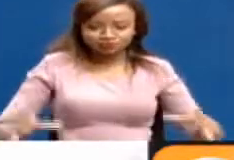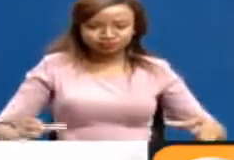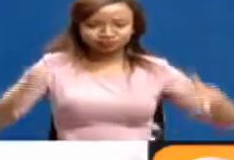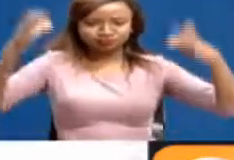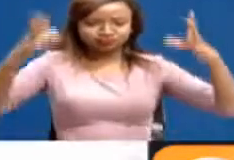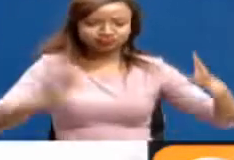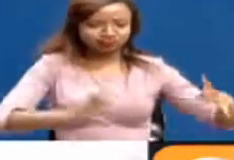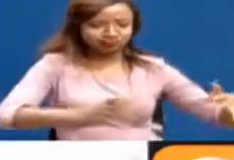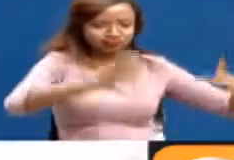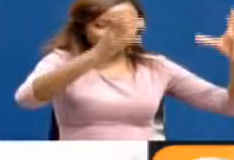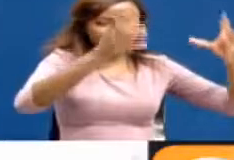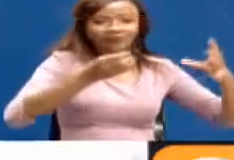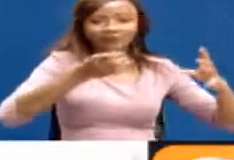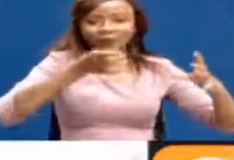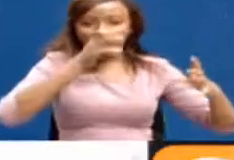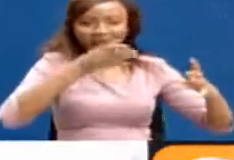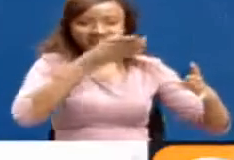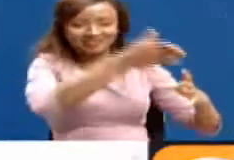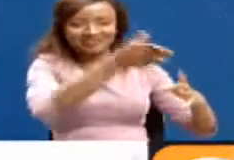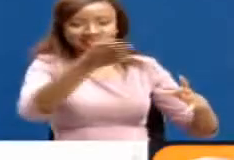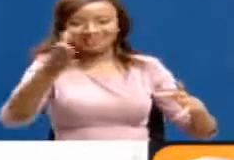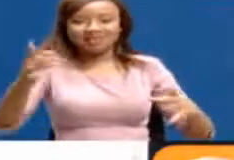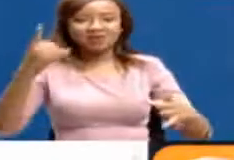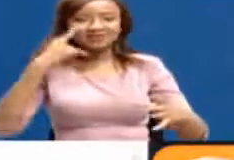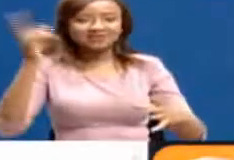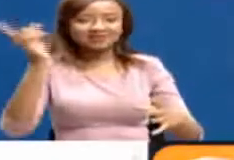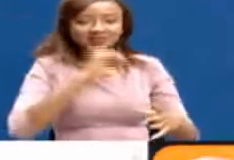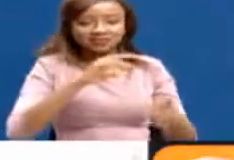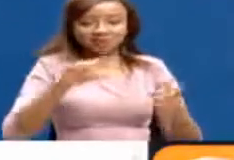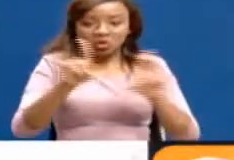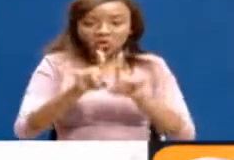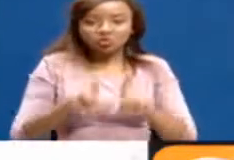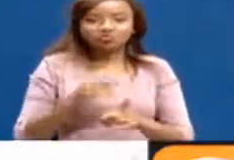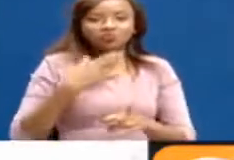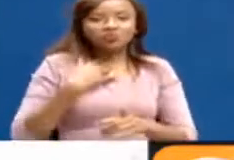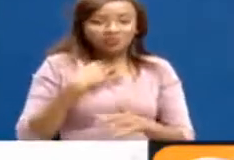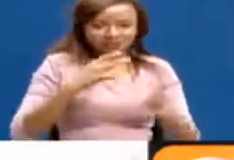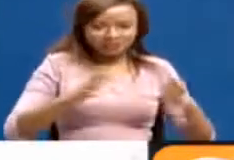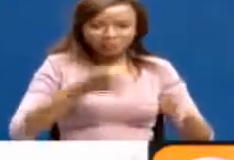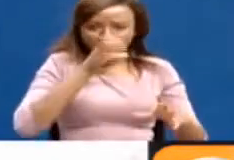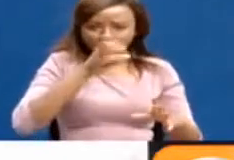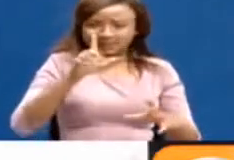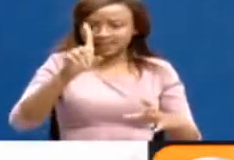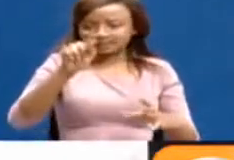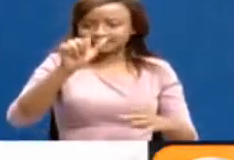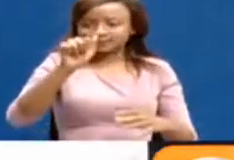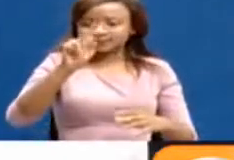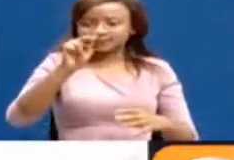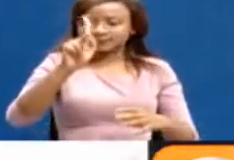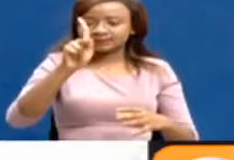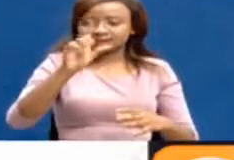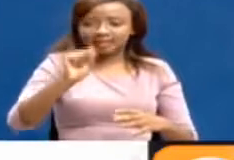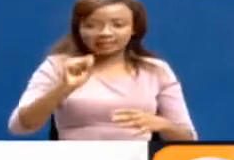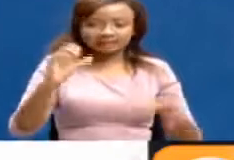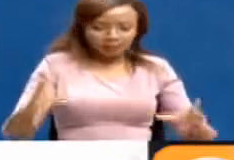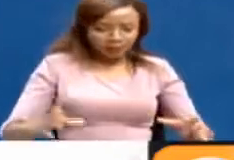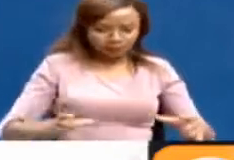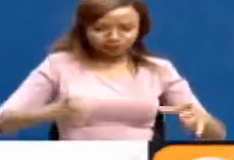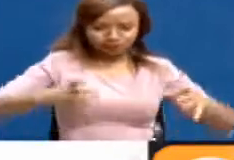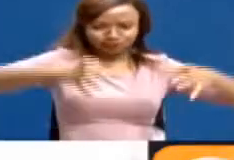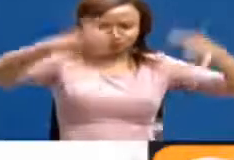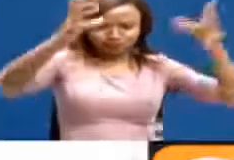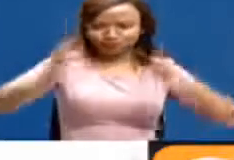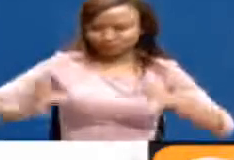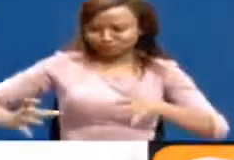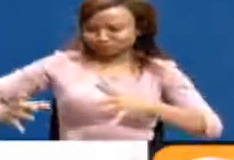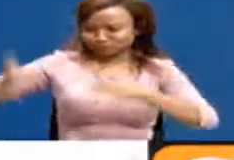in Nairobi, and we've mapped out all of those areas. We're talking about high mast water tanks by the Ministry of Water to be put in. We're talking about the